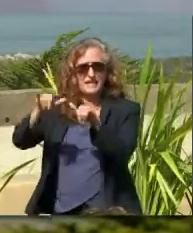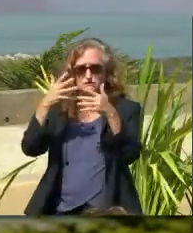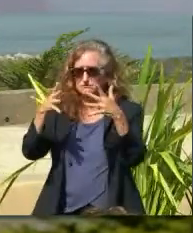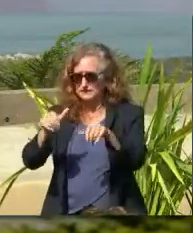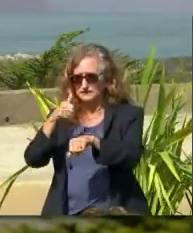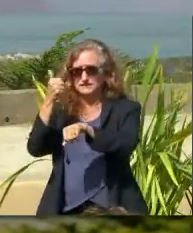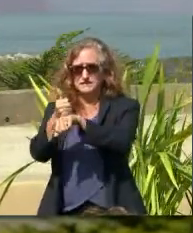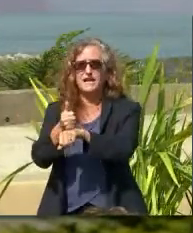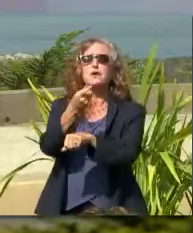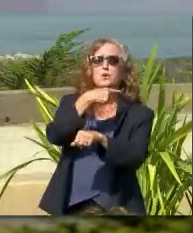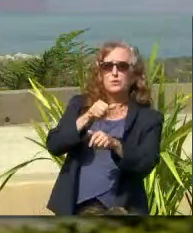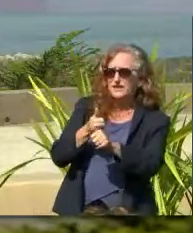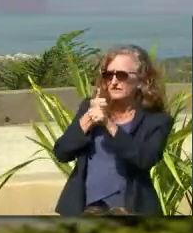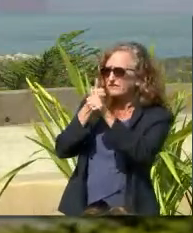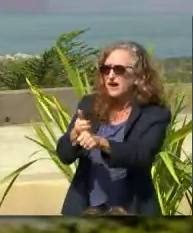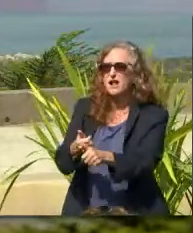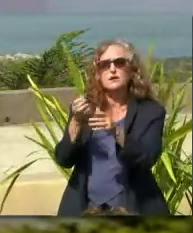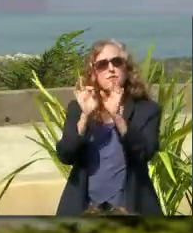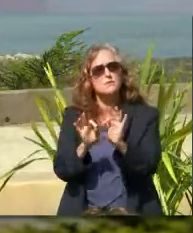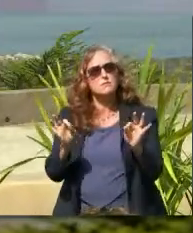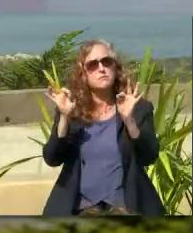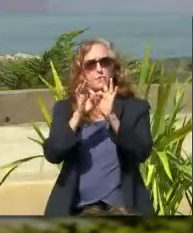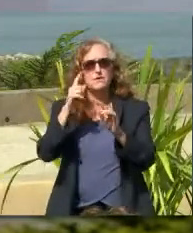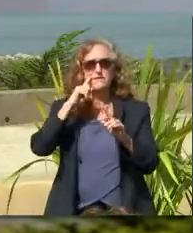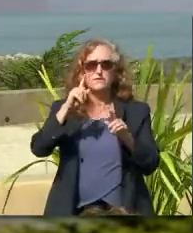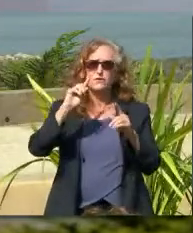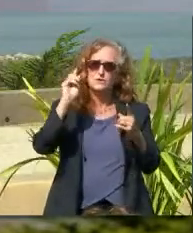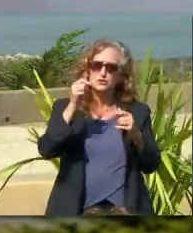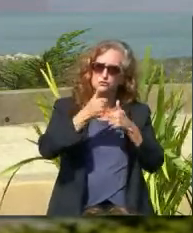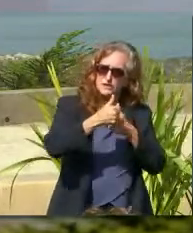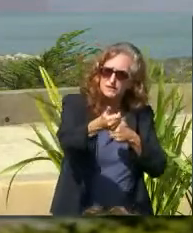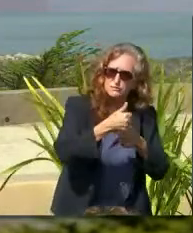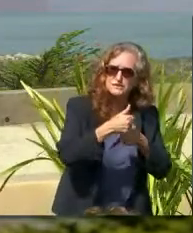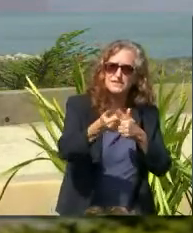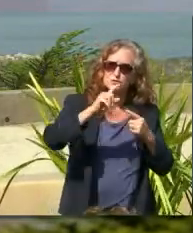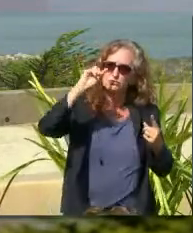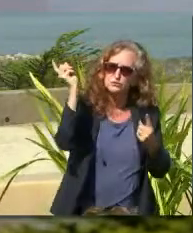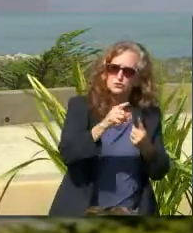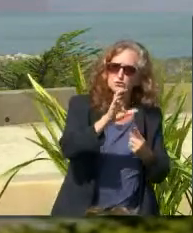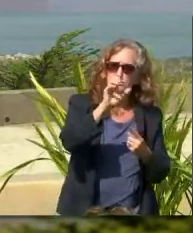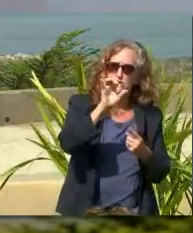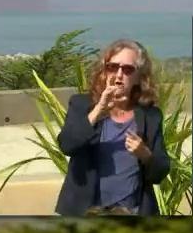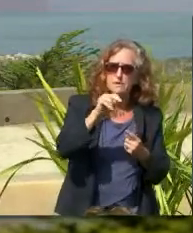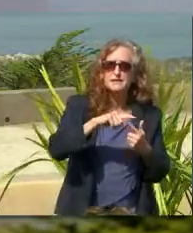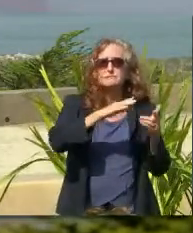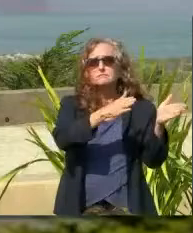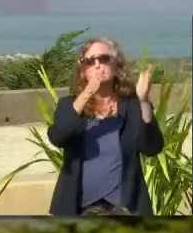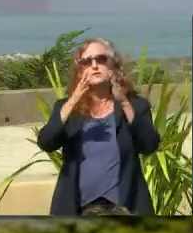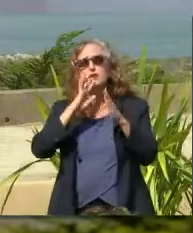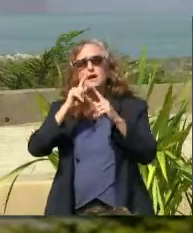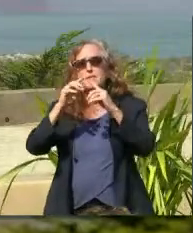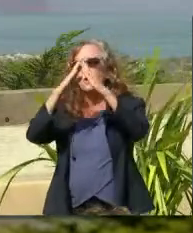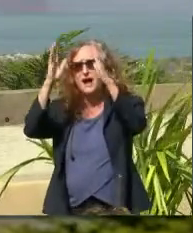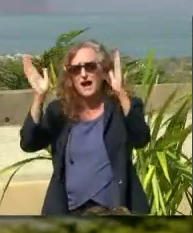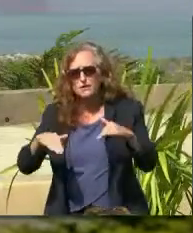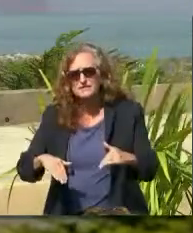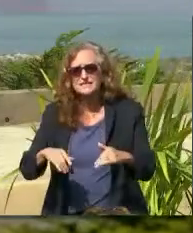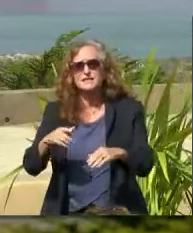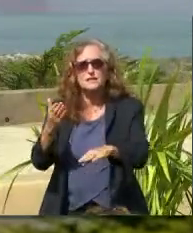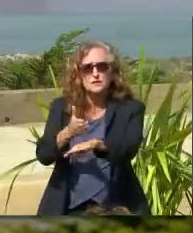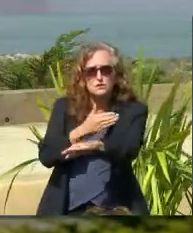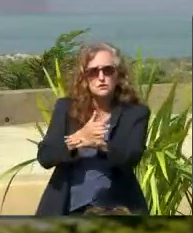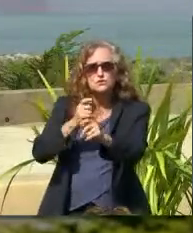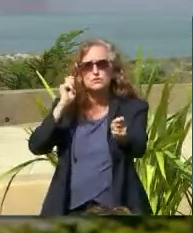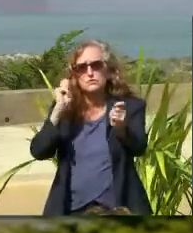reduce emissions with respect to our transportation sector. When it comes to housing, we're looking at retrofitting, not just personal dwellings, but our industries,